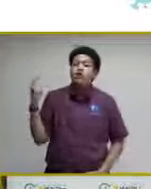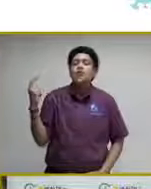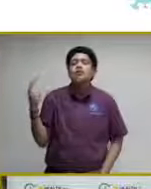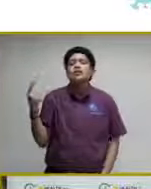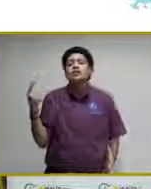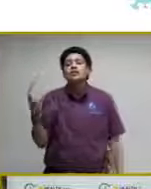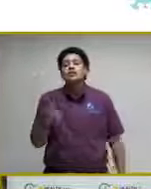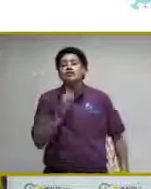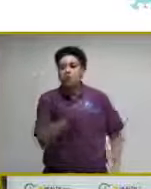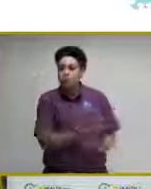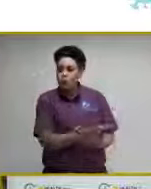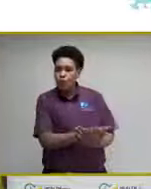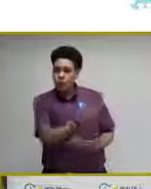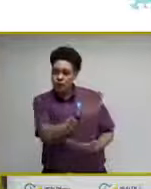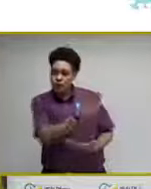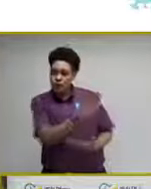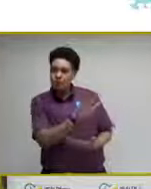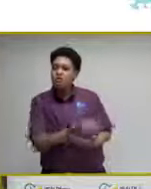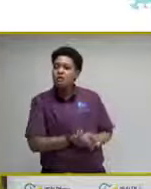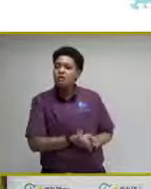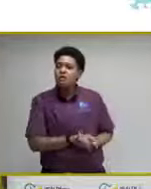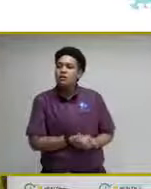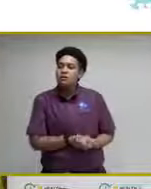the schools.